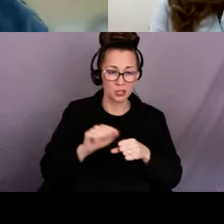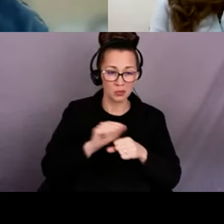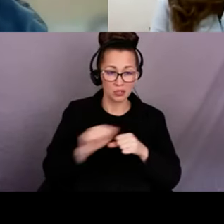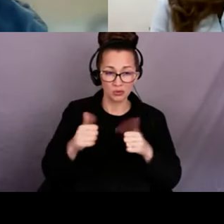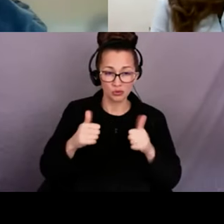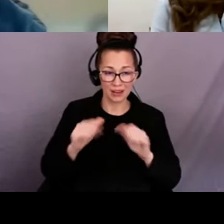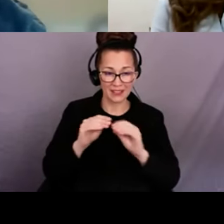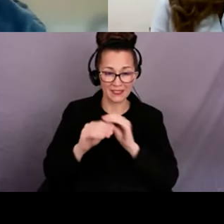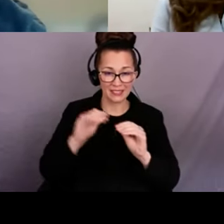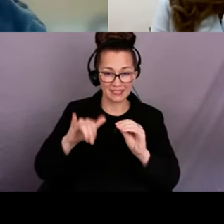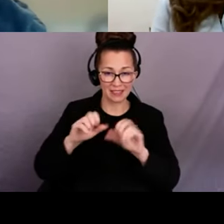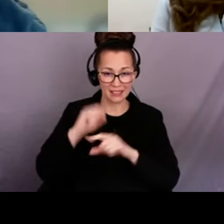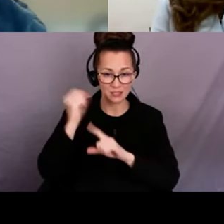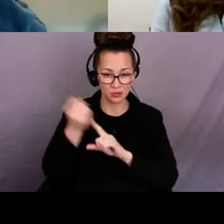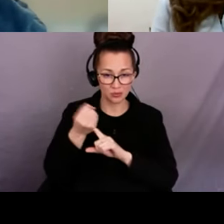the situation.